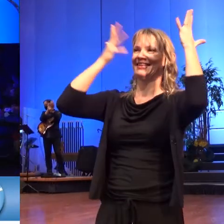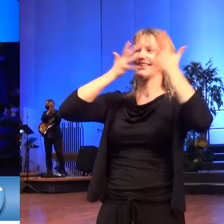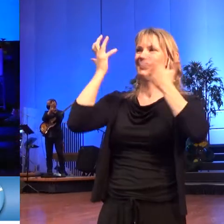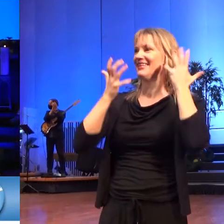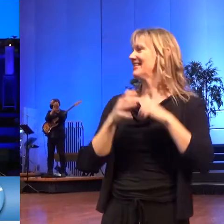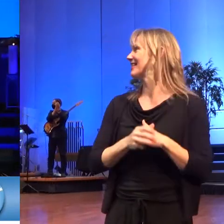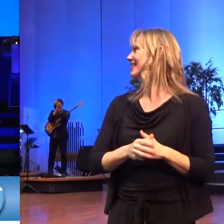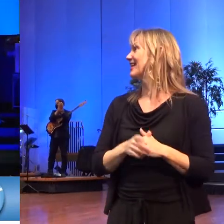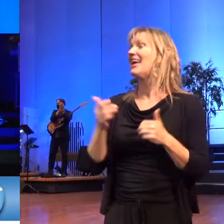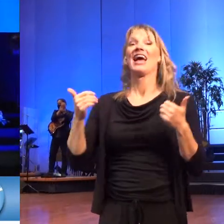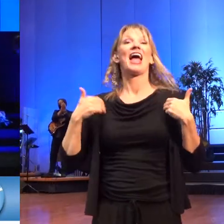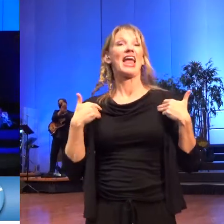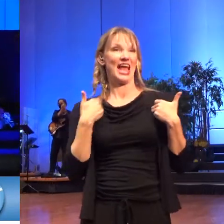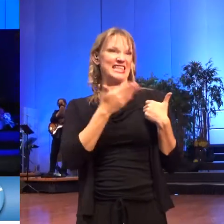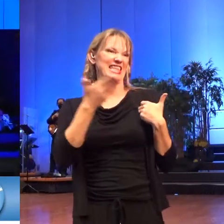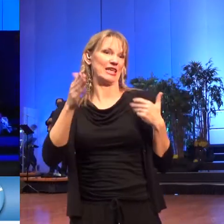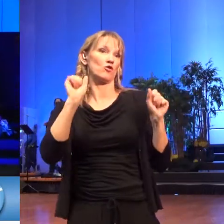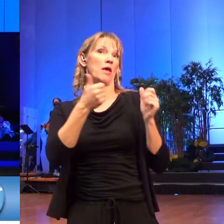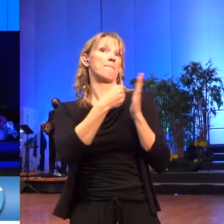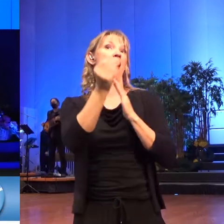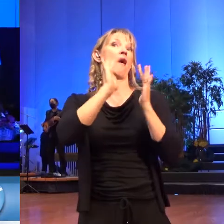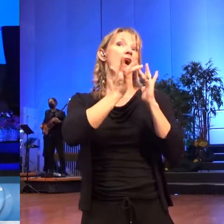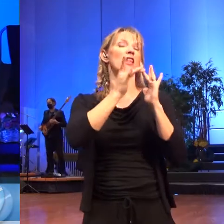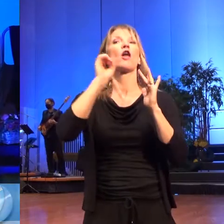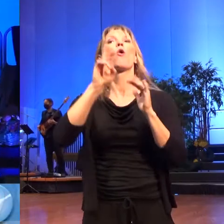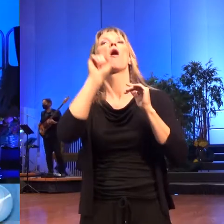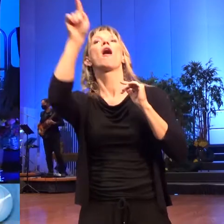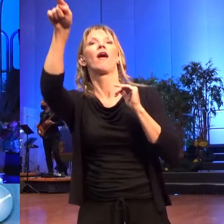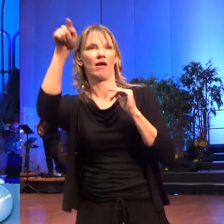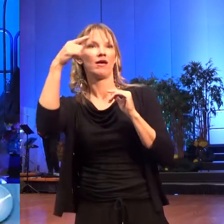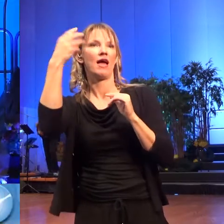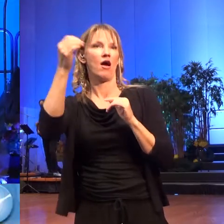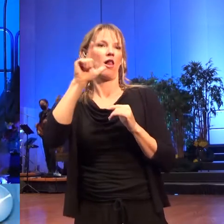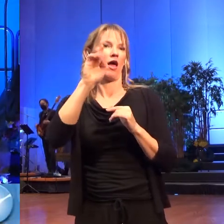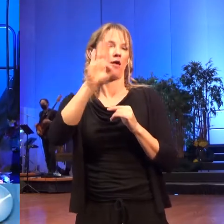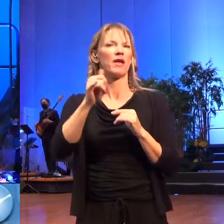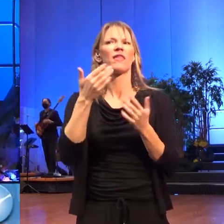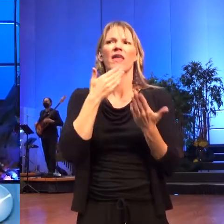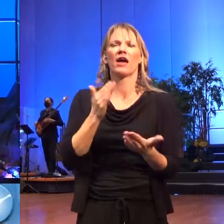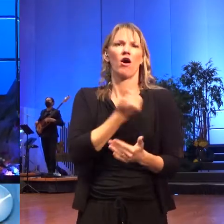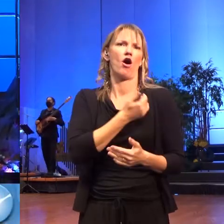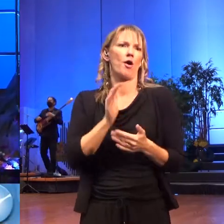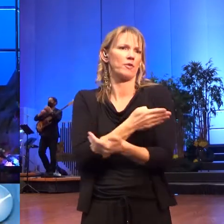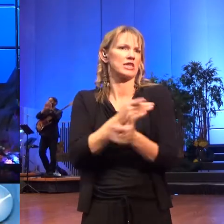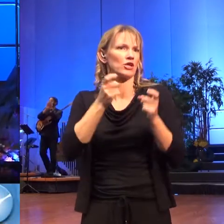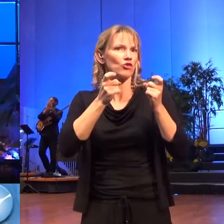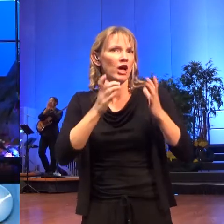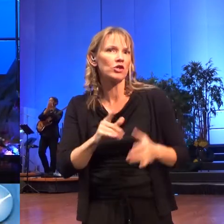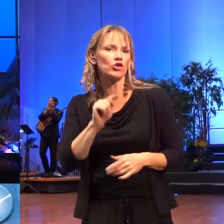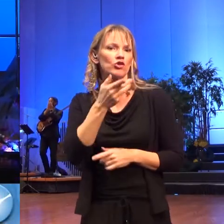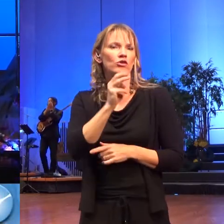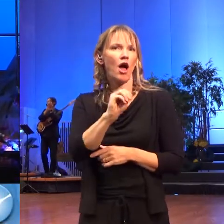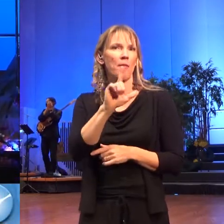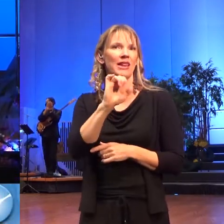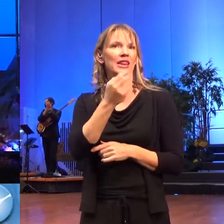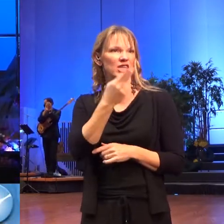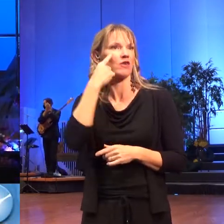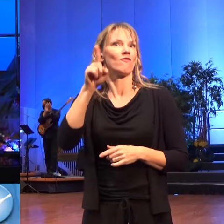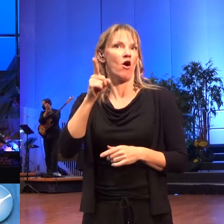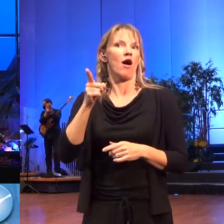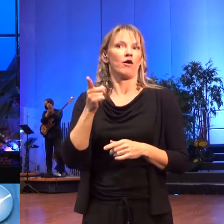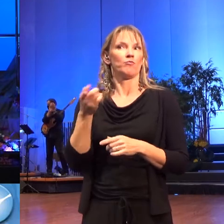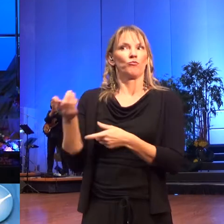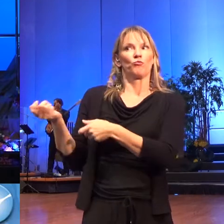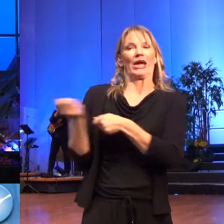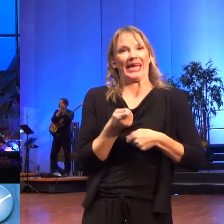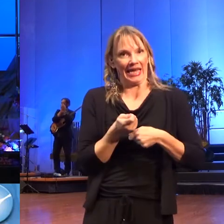And he's got product online, or we'll have some outside for us. And thank you to our music director, Tom Litch, for bringing Martin here, too.